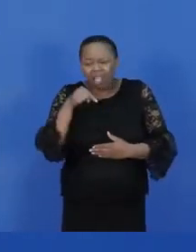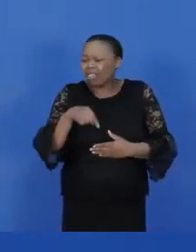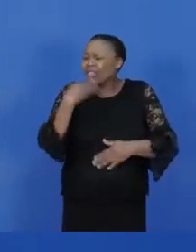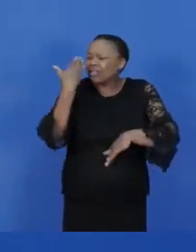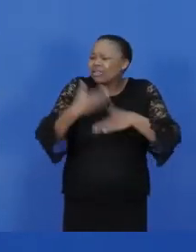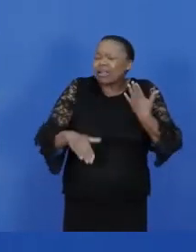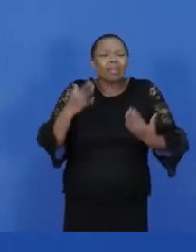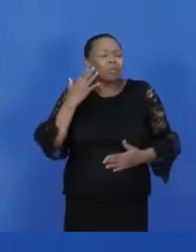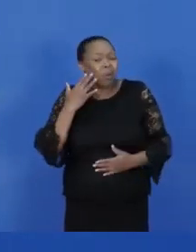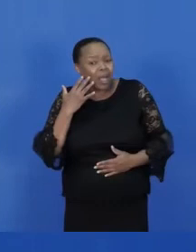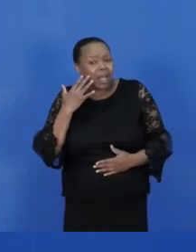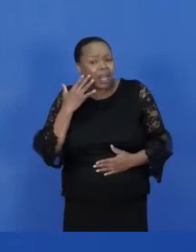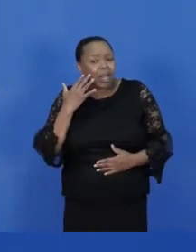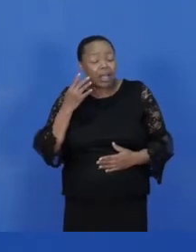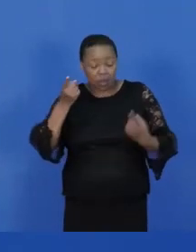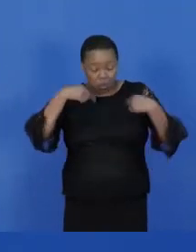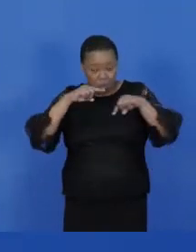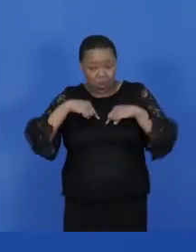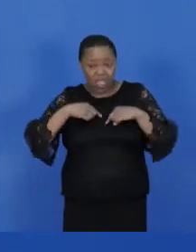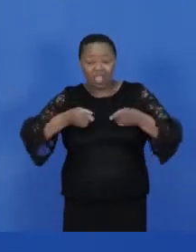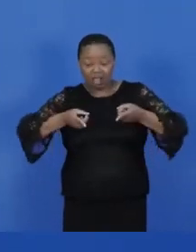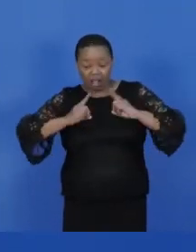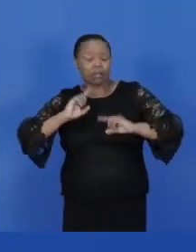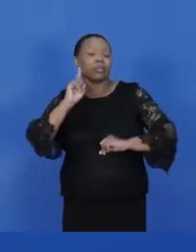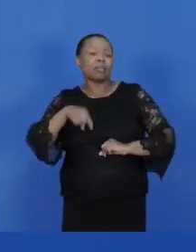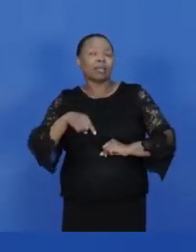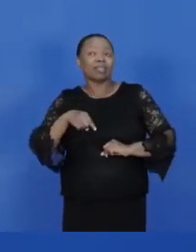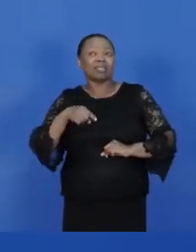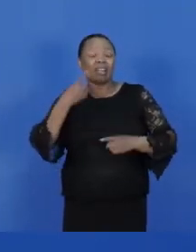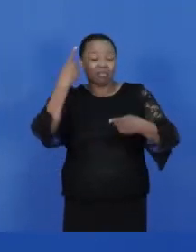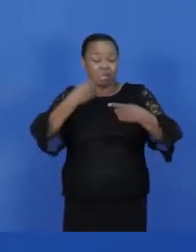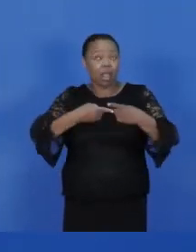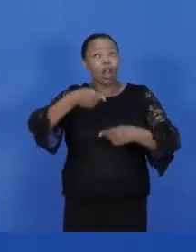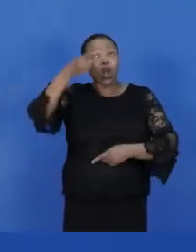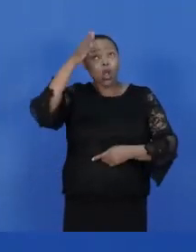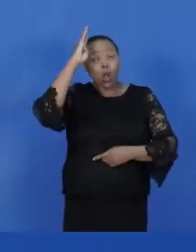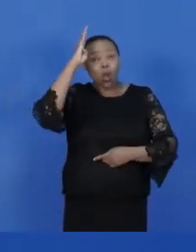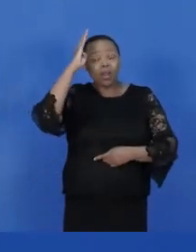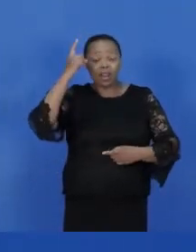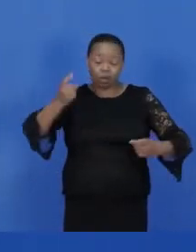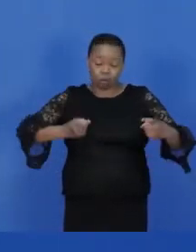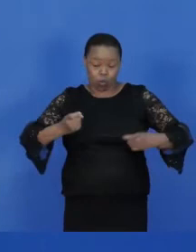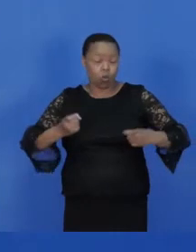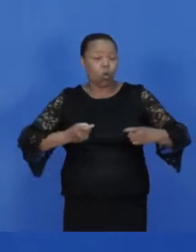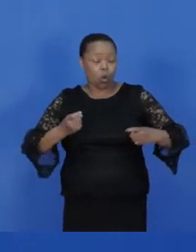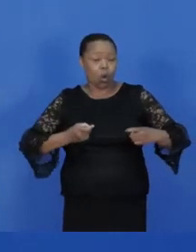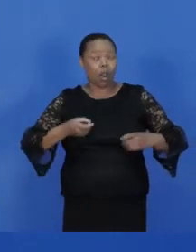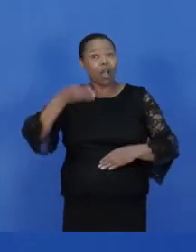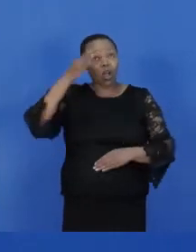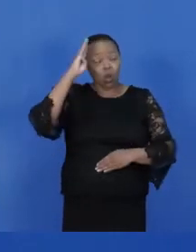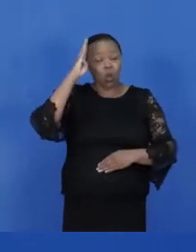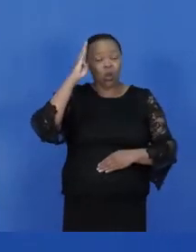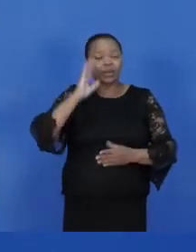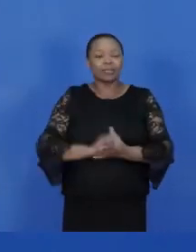it going to end? What's happening? And so we need to bring answers to say God is in control and God is still in charge. Of course, we